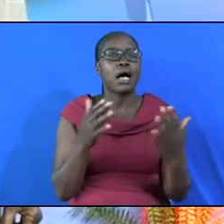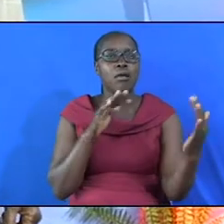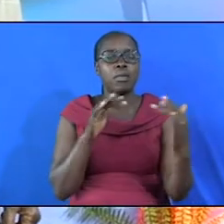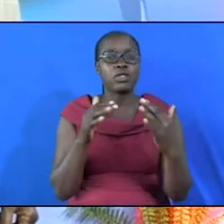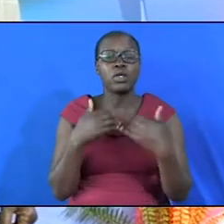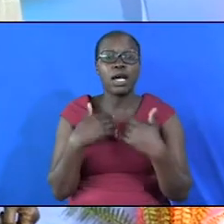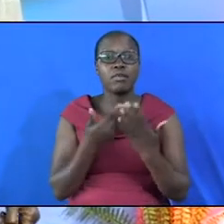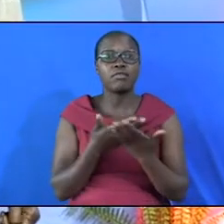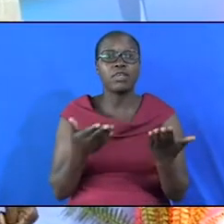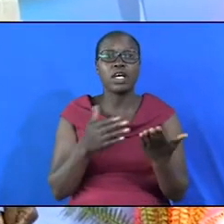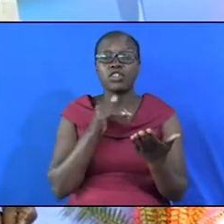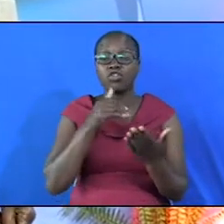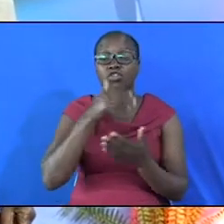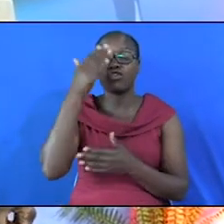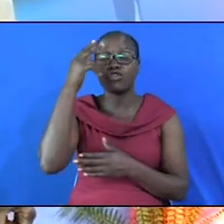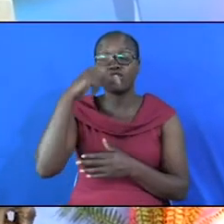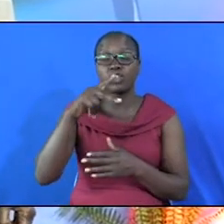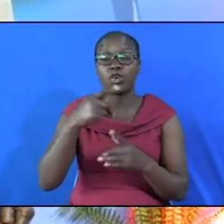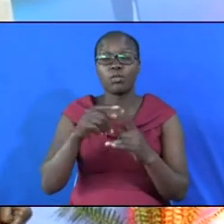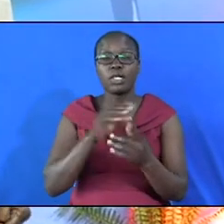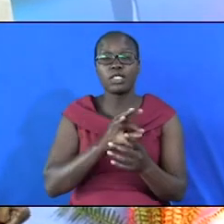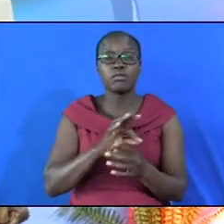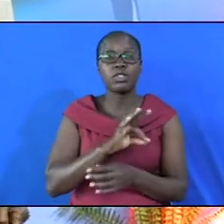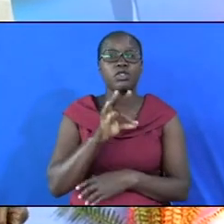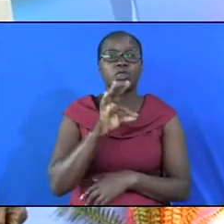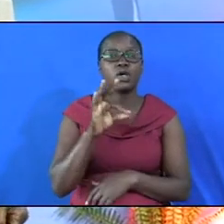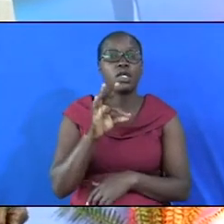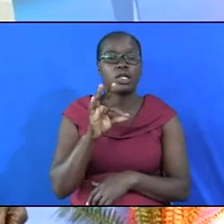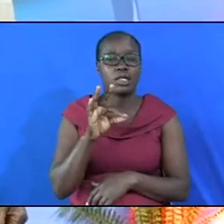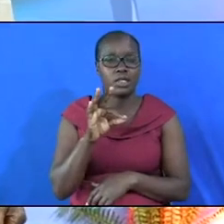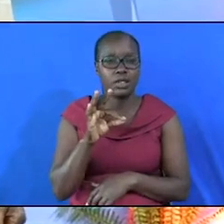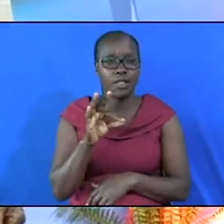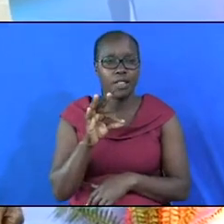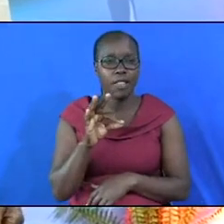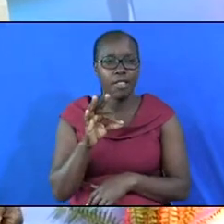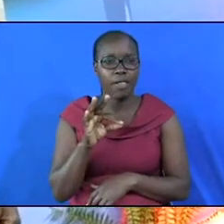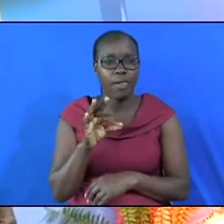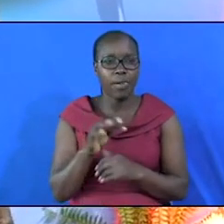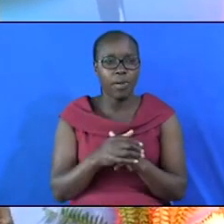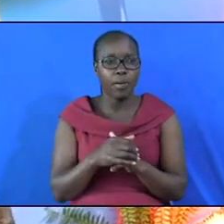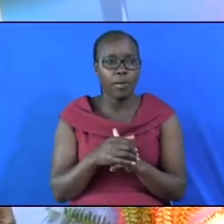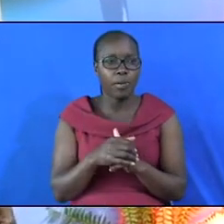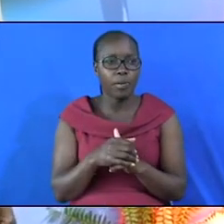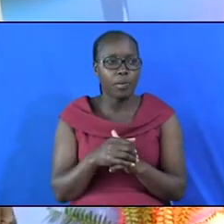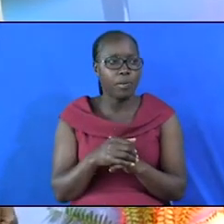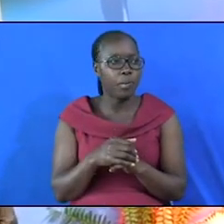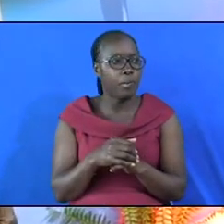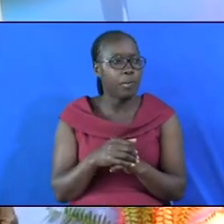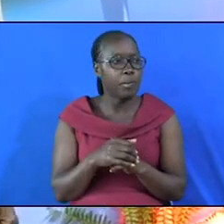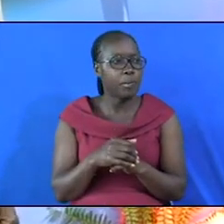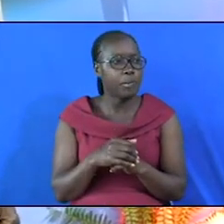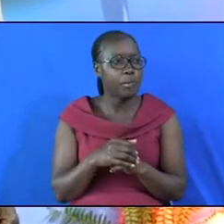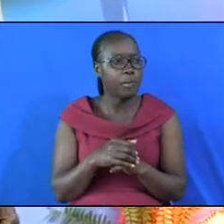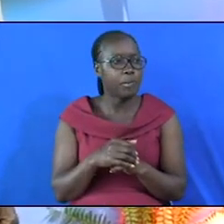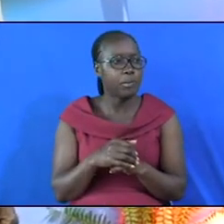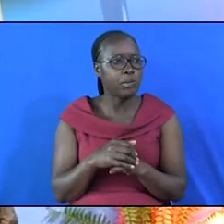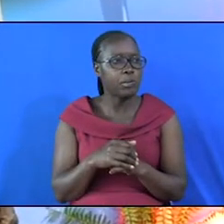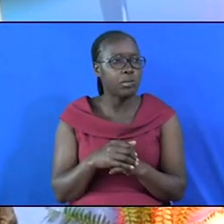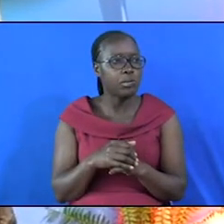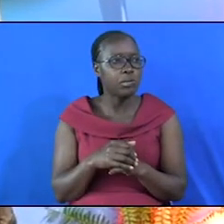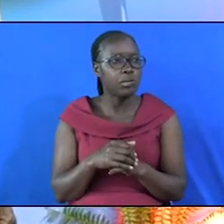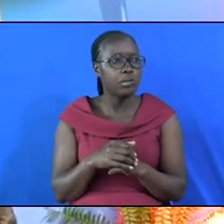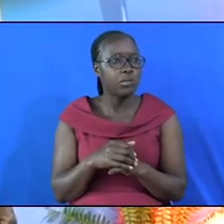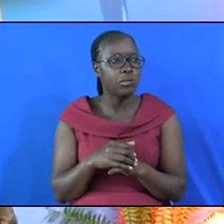here is not physical, but spiritual. Okay, let me qualify so that you understand.